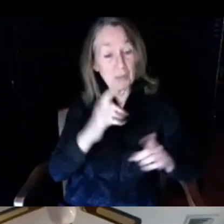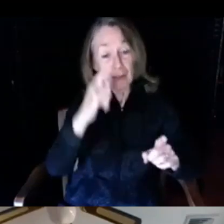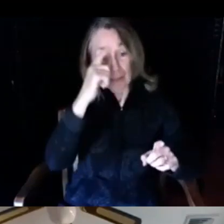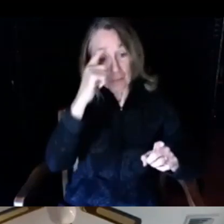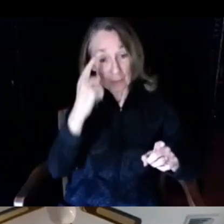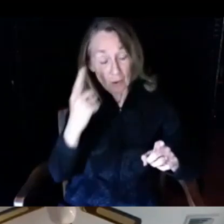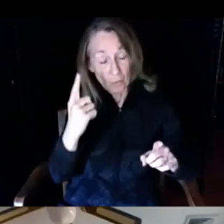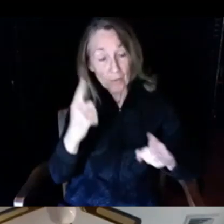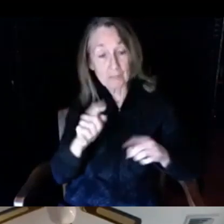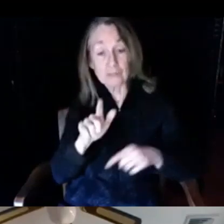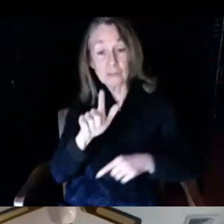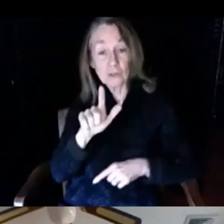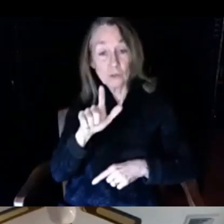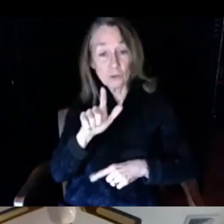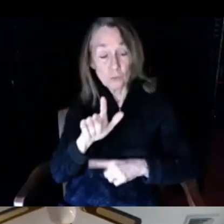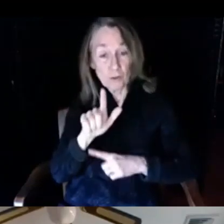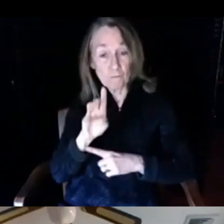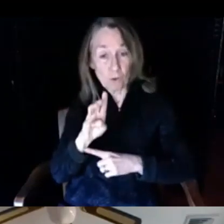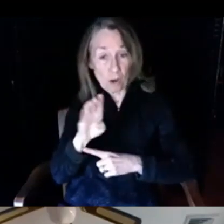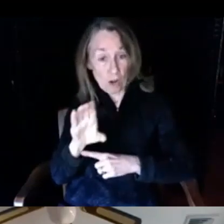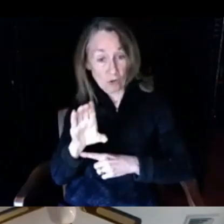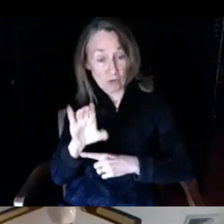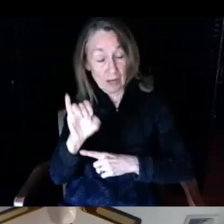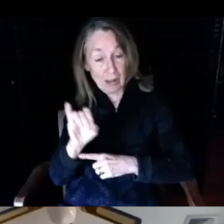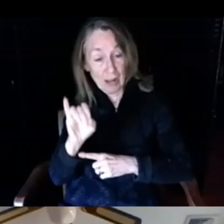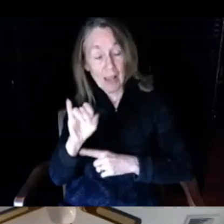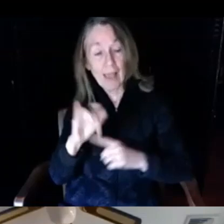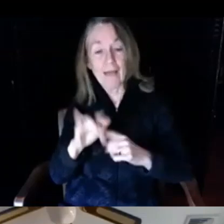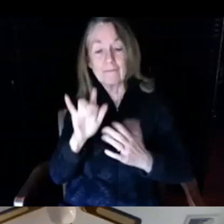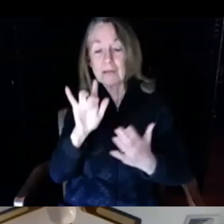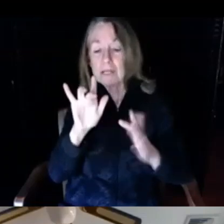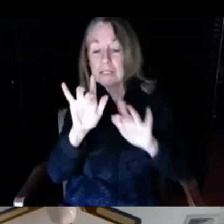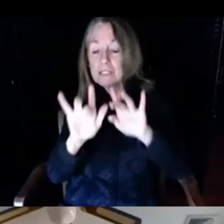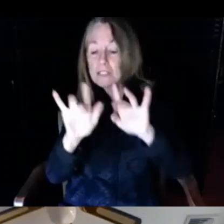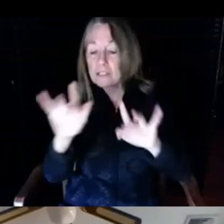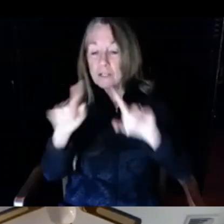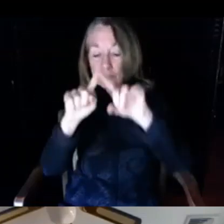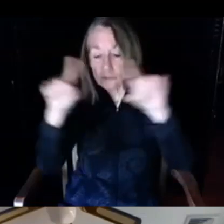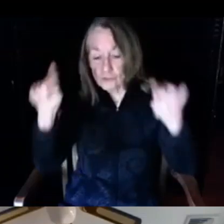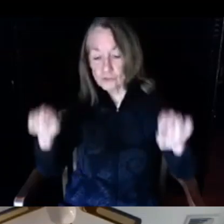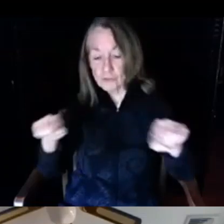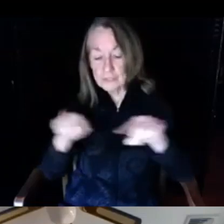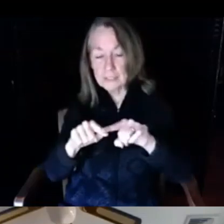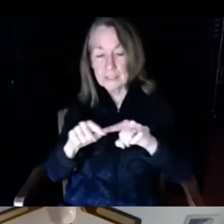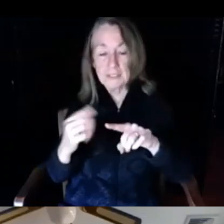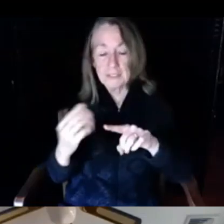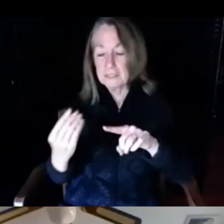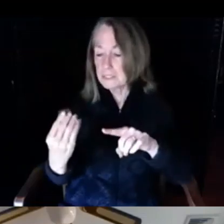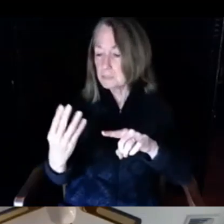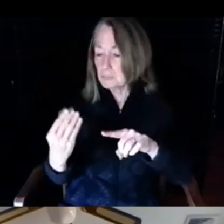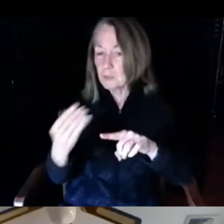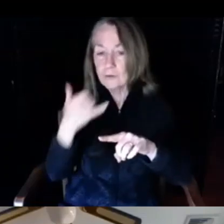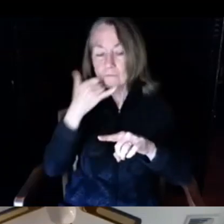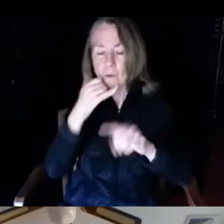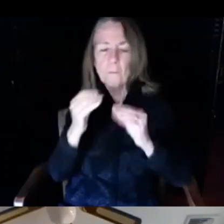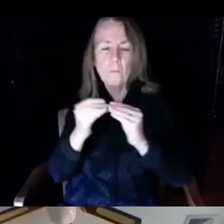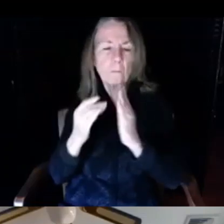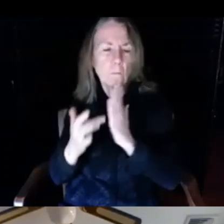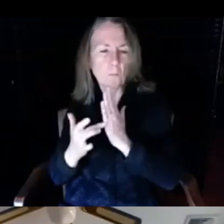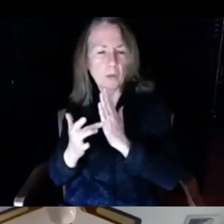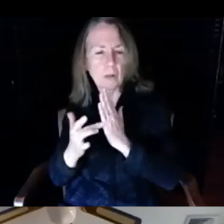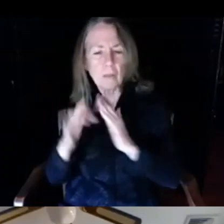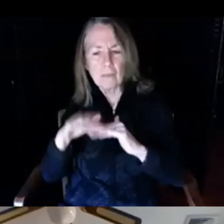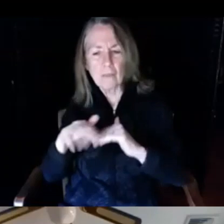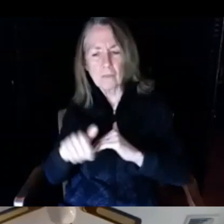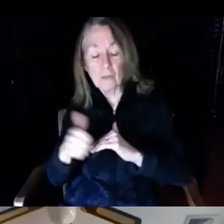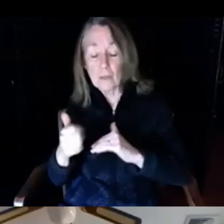the 2400i, and that has a touch screen, a speakerphone, and it's just a little more technical looking than the other one. But again, they both